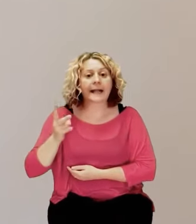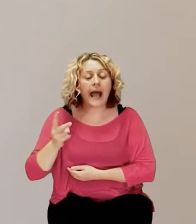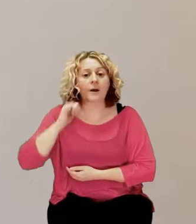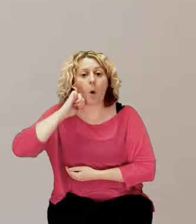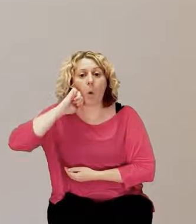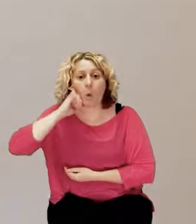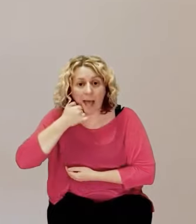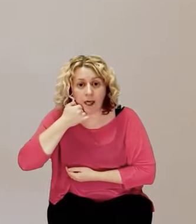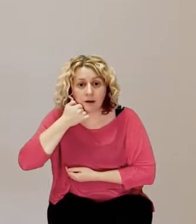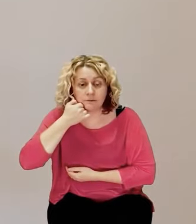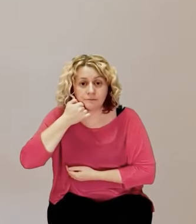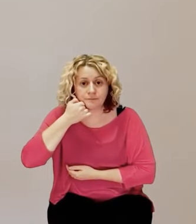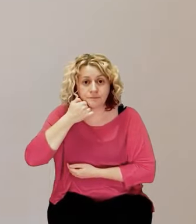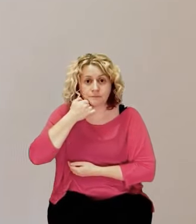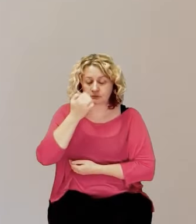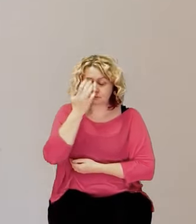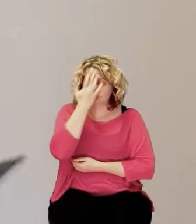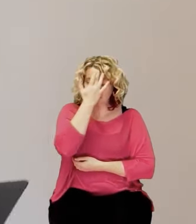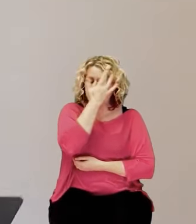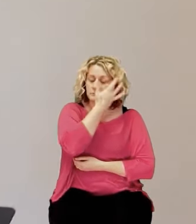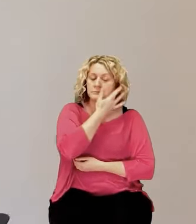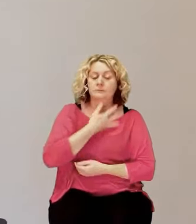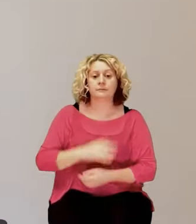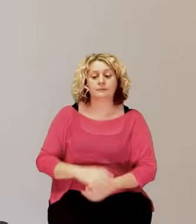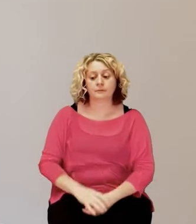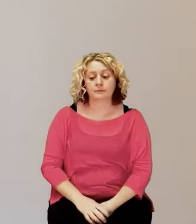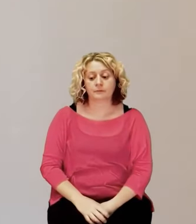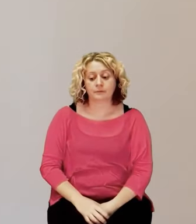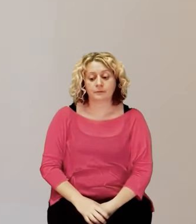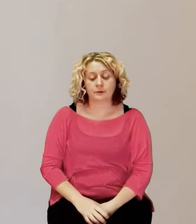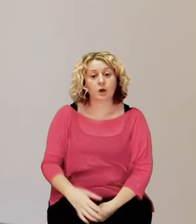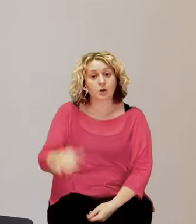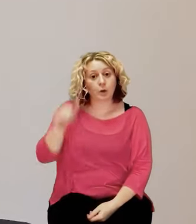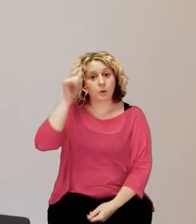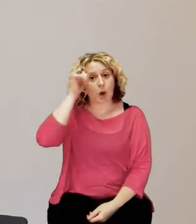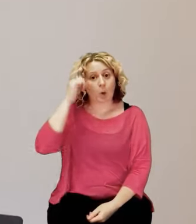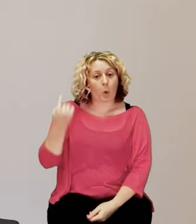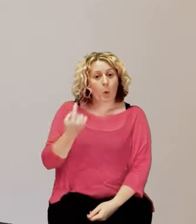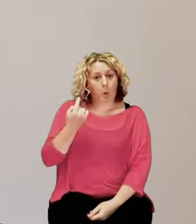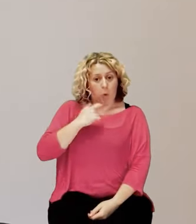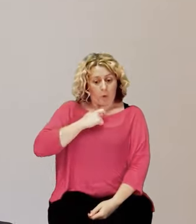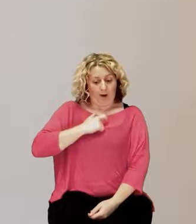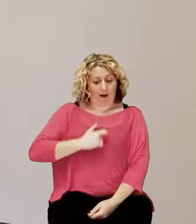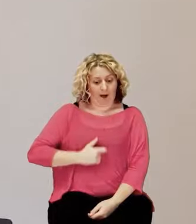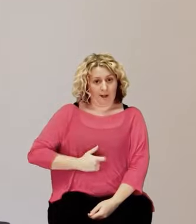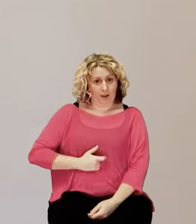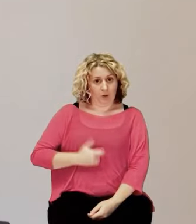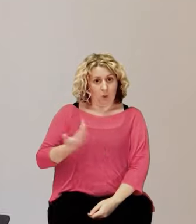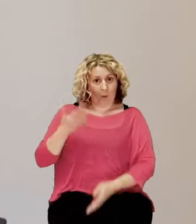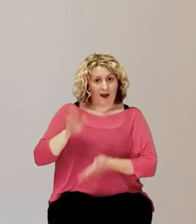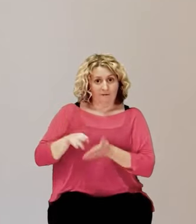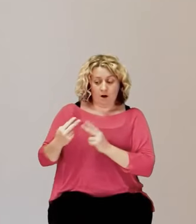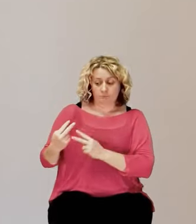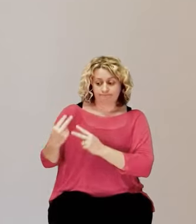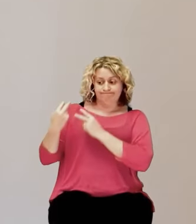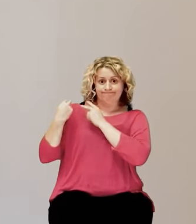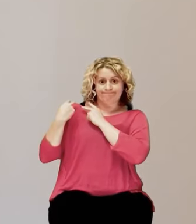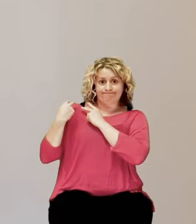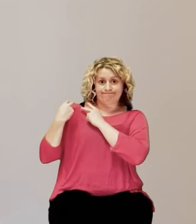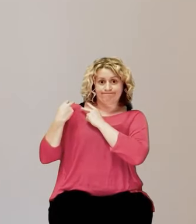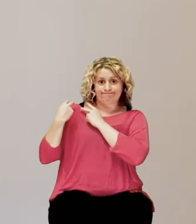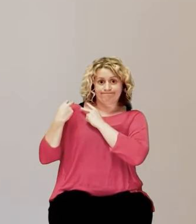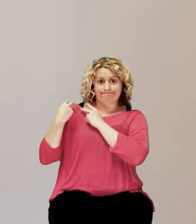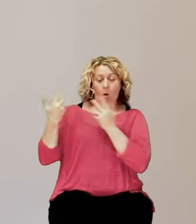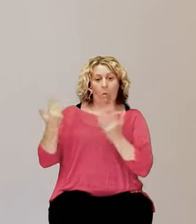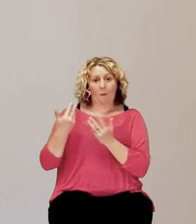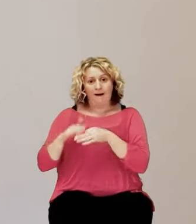you? Where do you come from? Where are you going? This is the revolution that's called the Christian gospel.